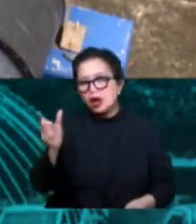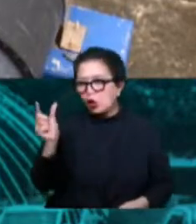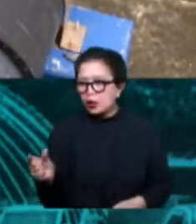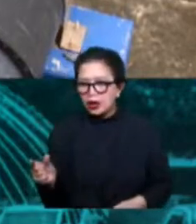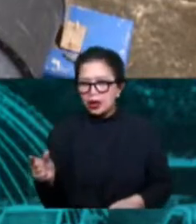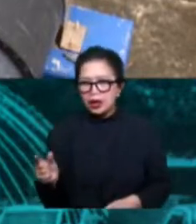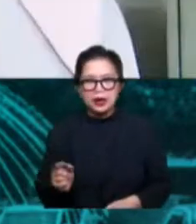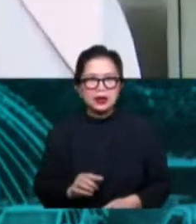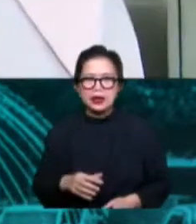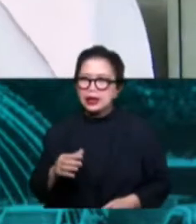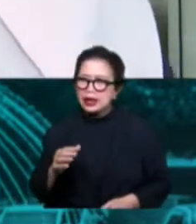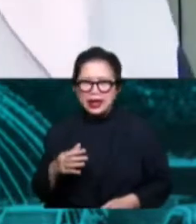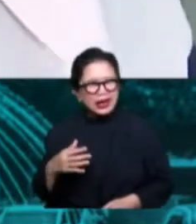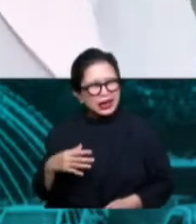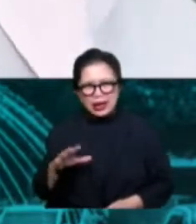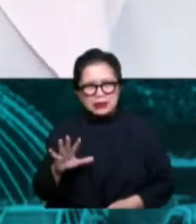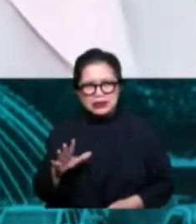stay in the